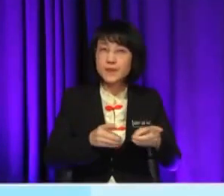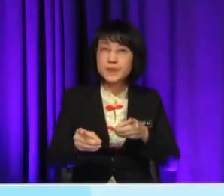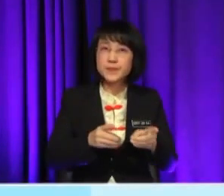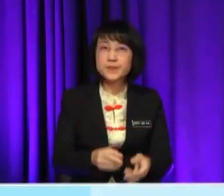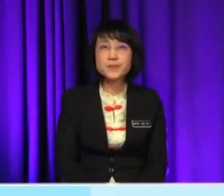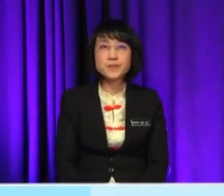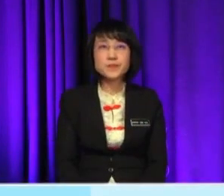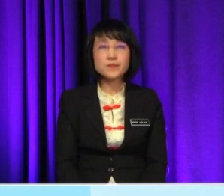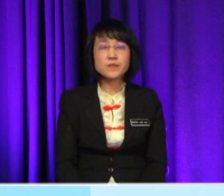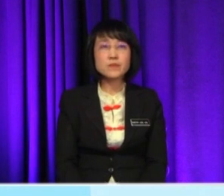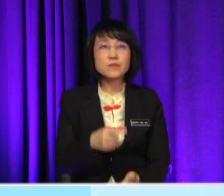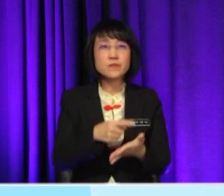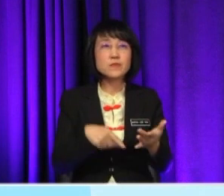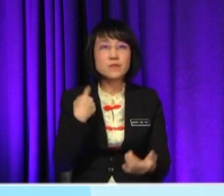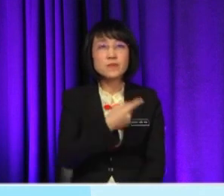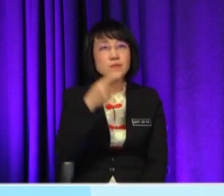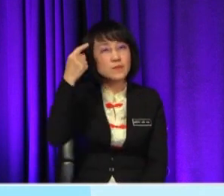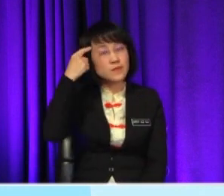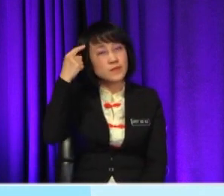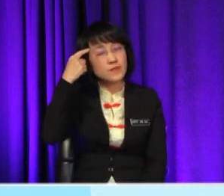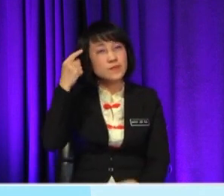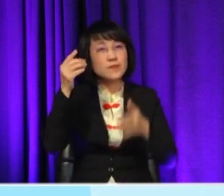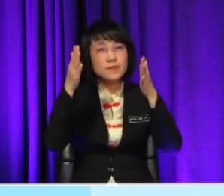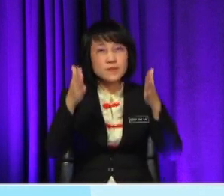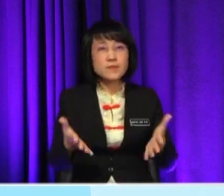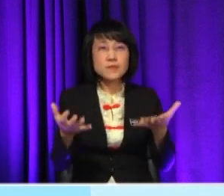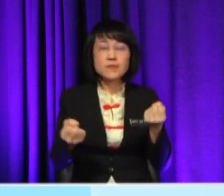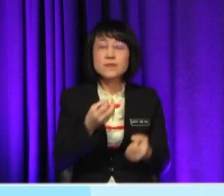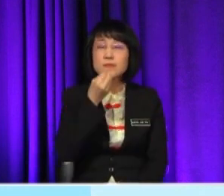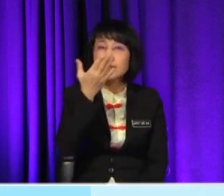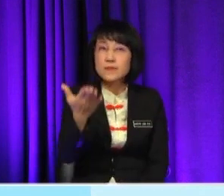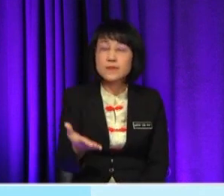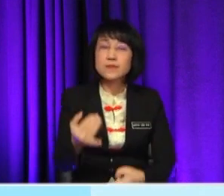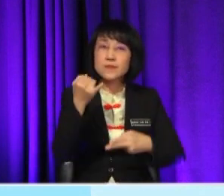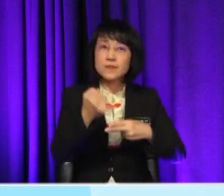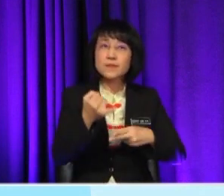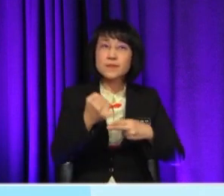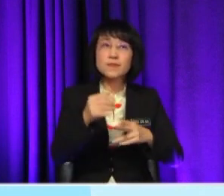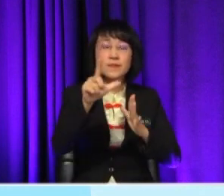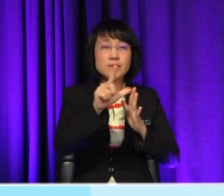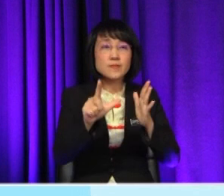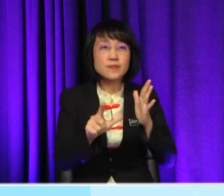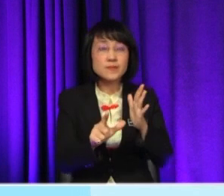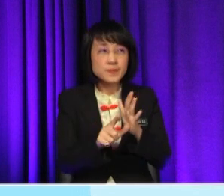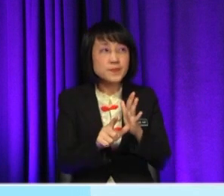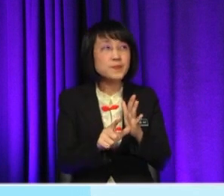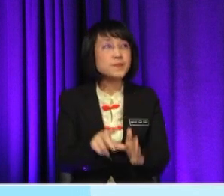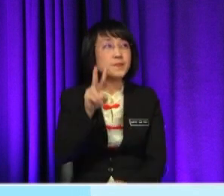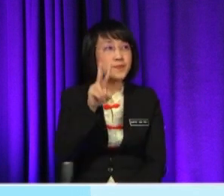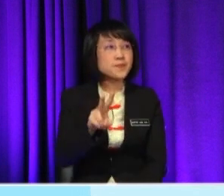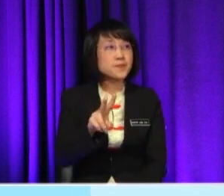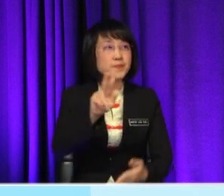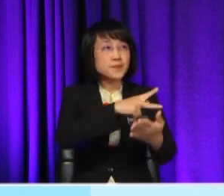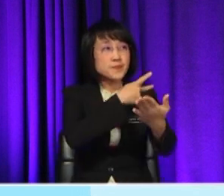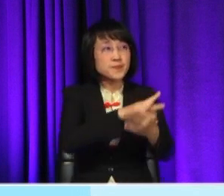the persona was conveying, identify and list at least two poetic devices used,